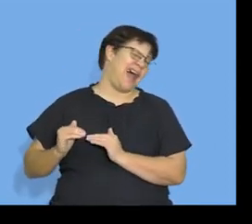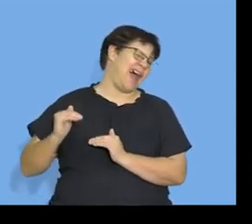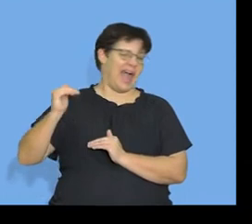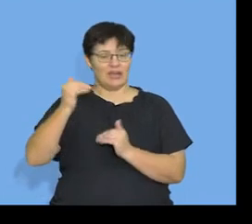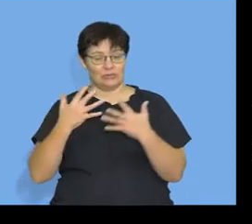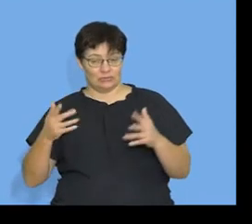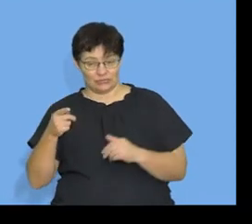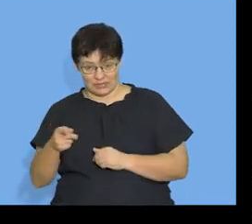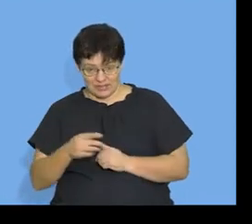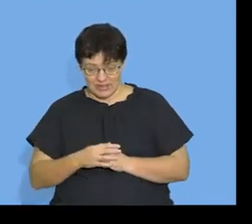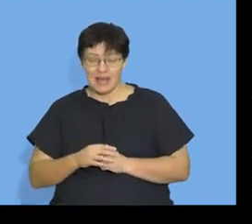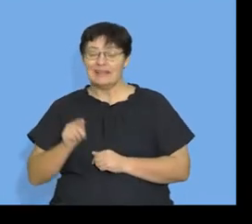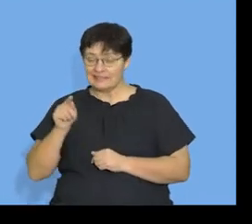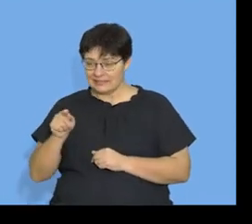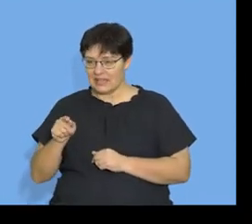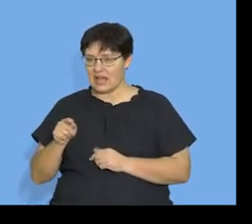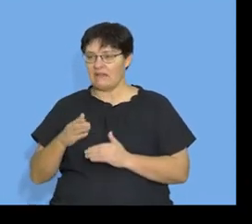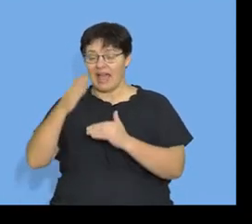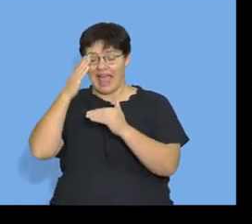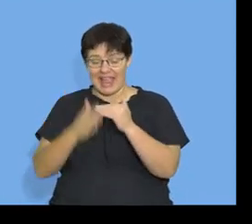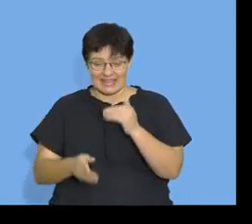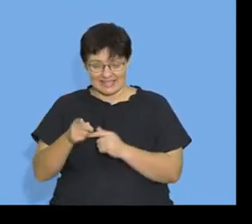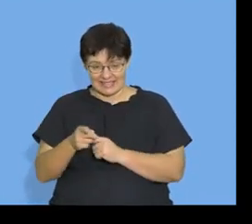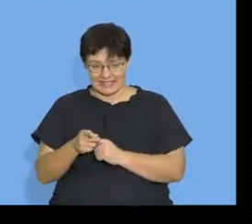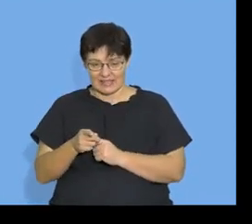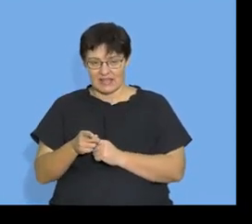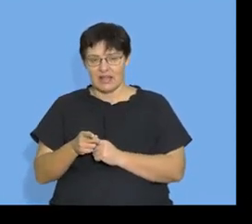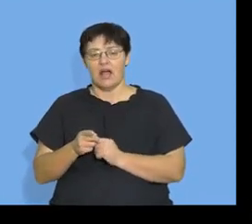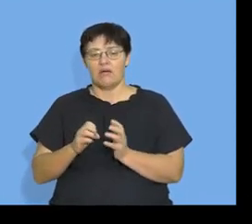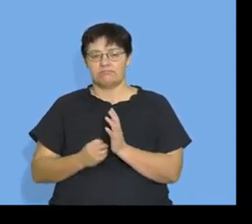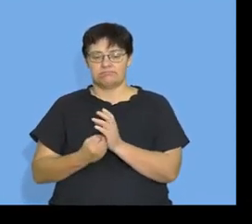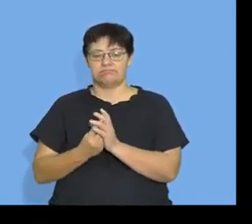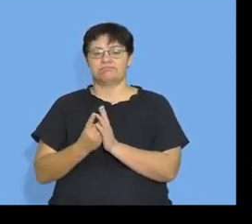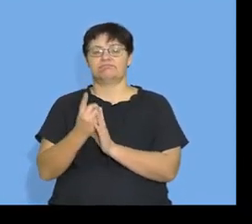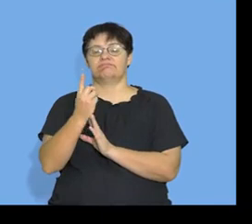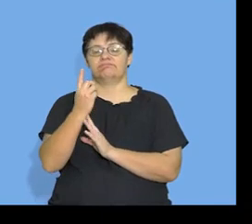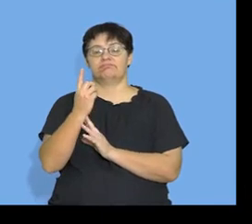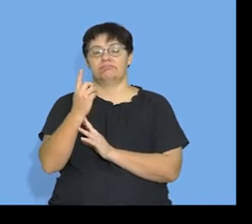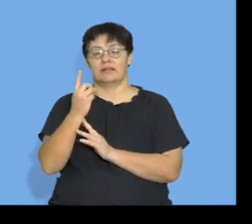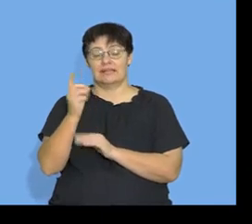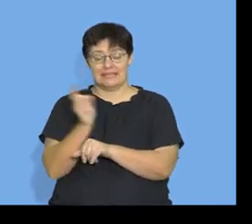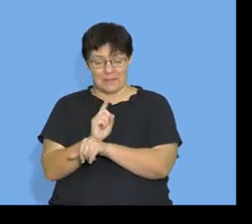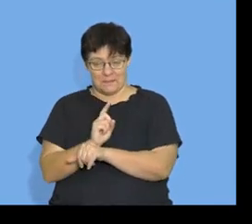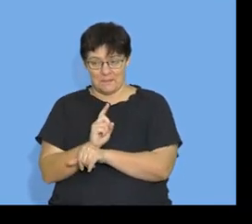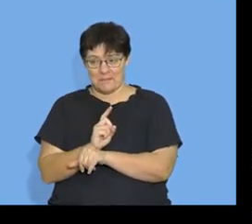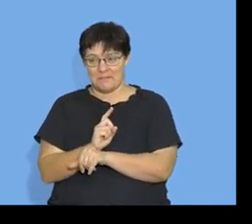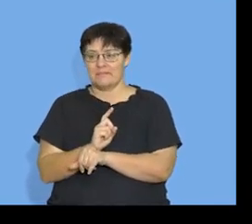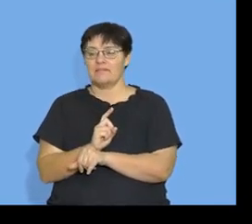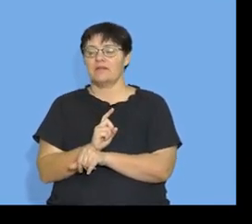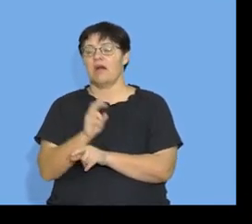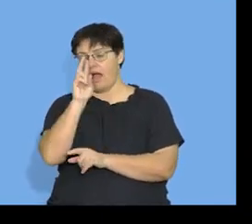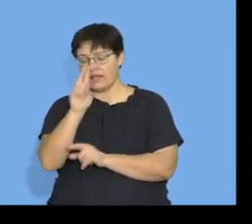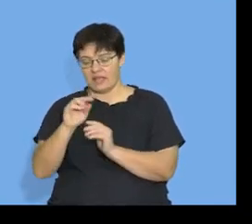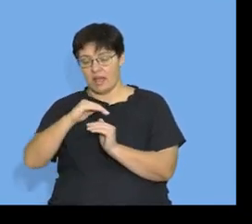estrogen progesterone levels are the highest, and as we get towards the end of the gestation period or the development of the